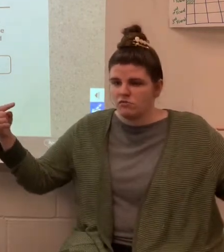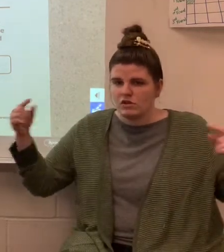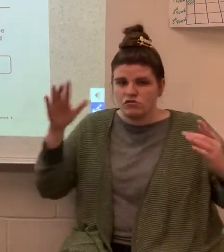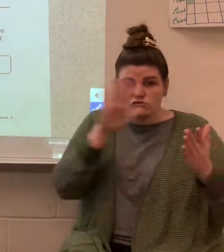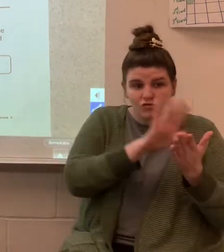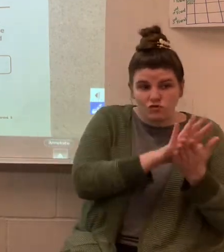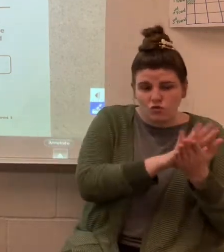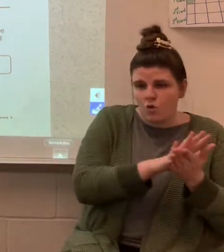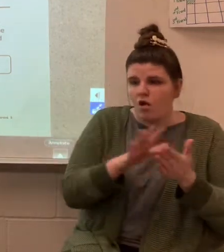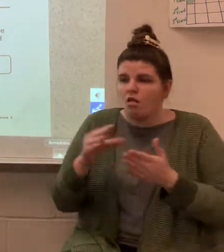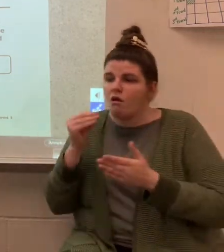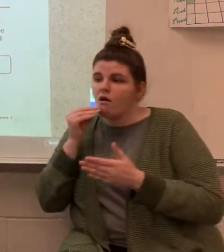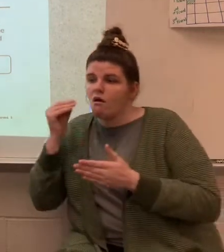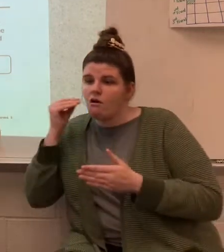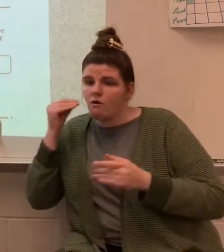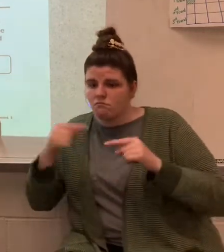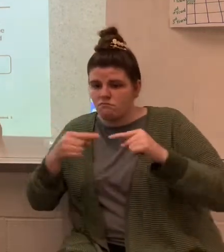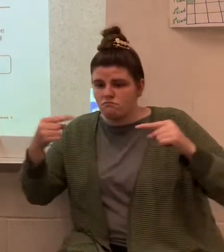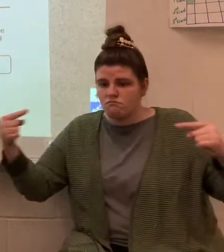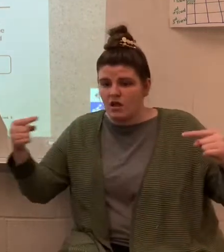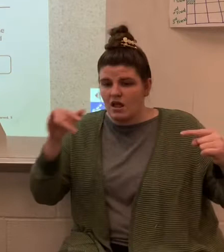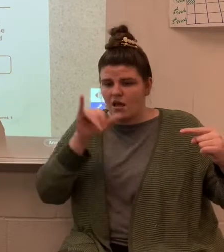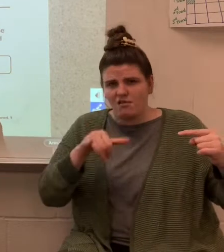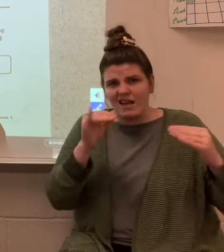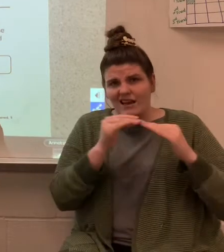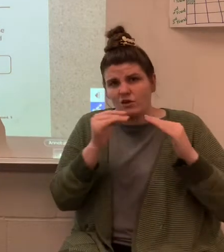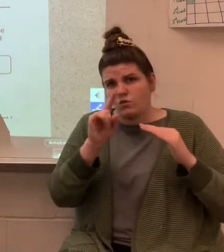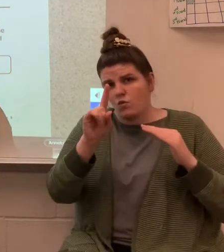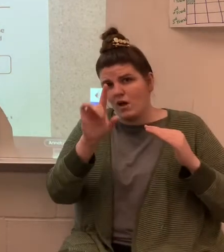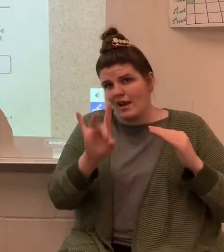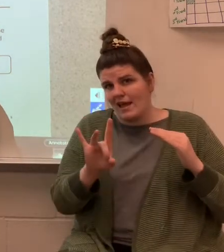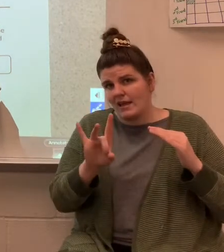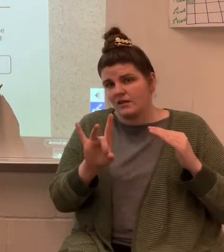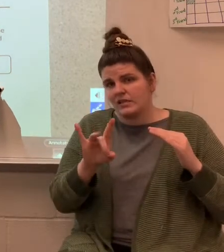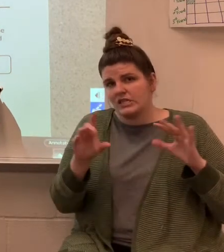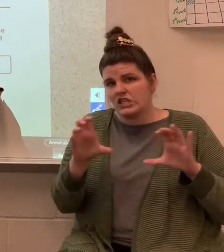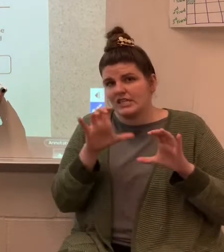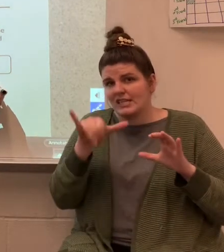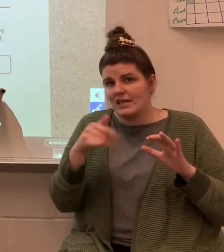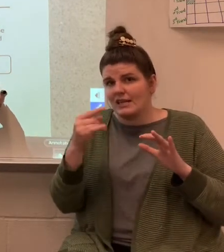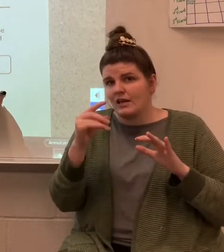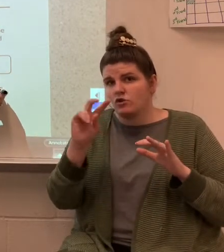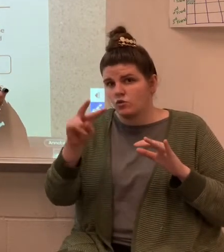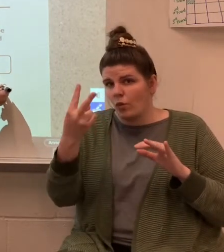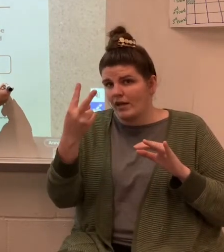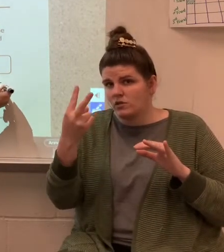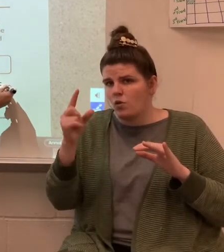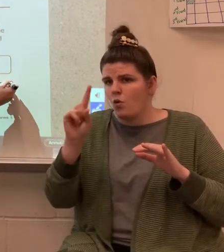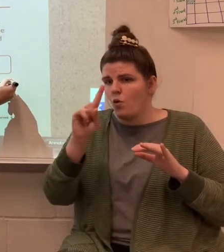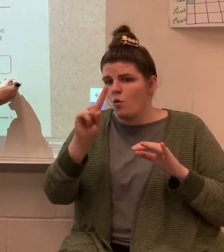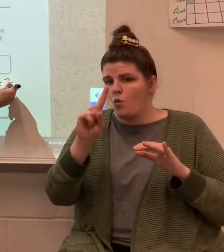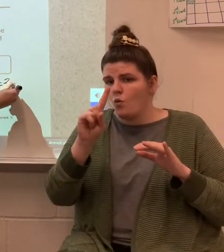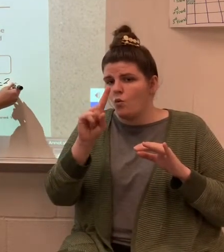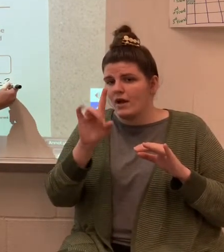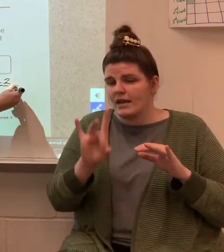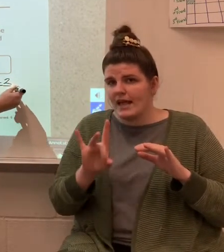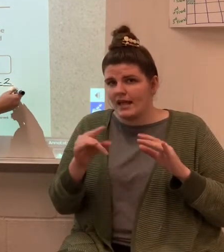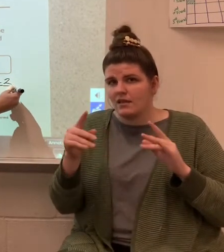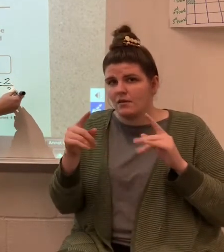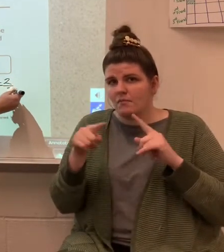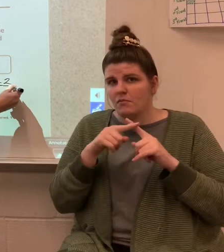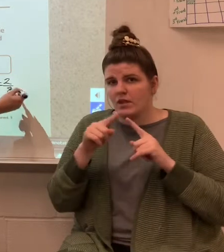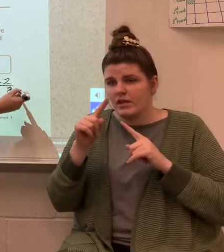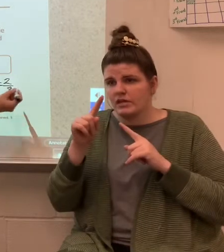twice. She did 1/8 plus 1/8 would equal